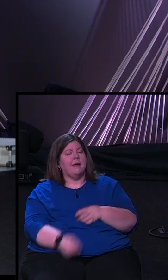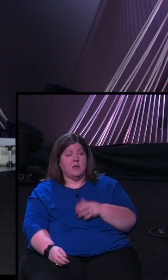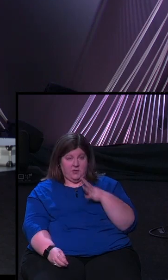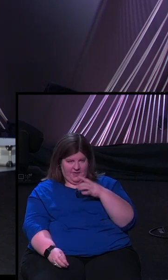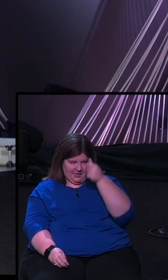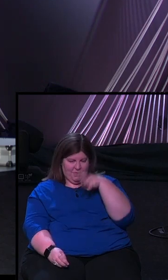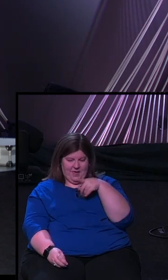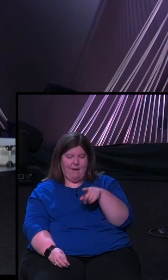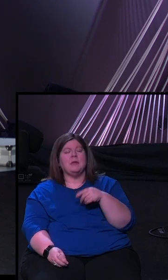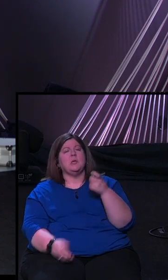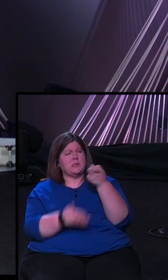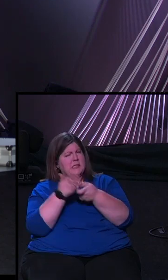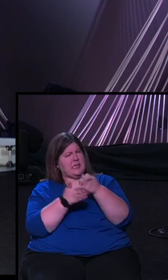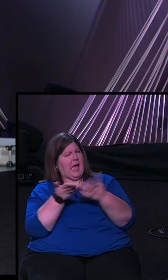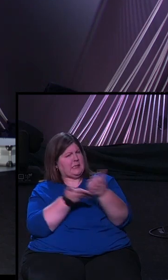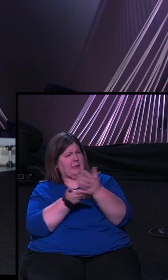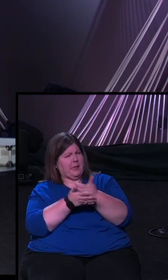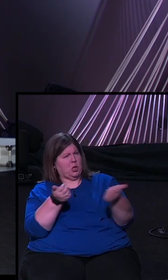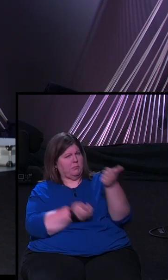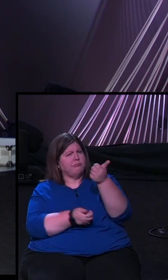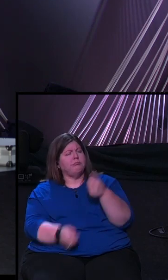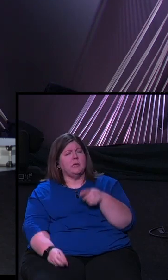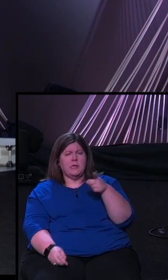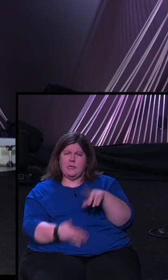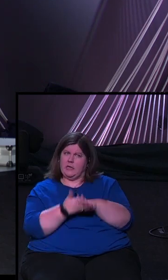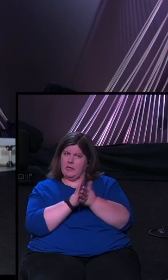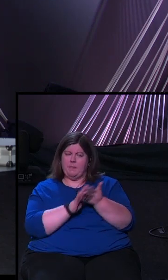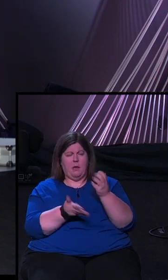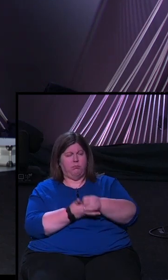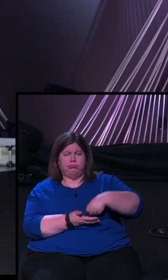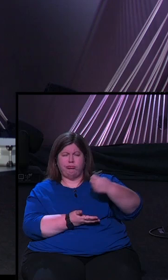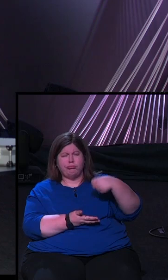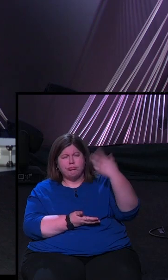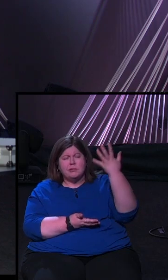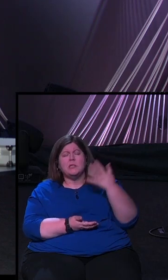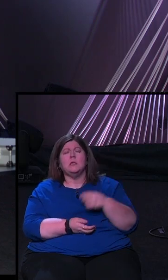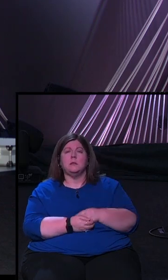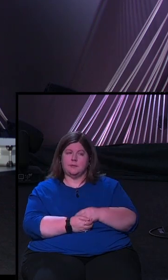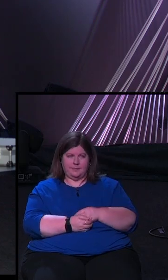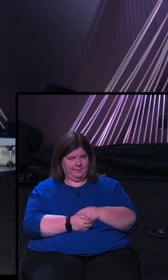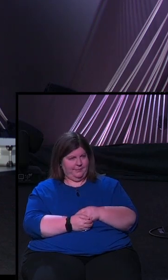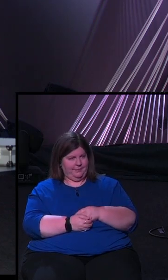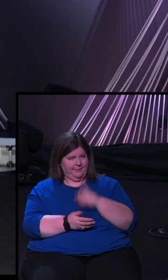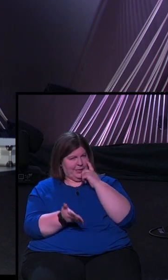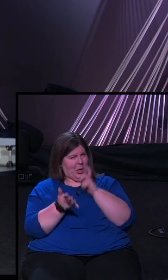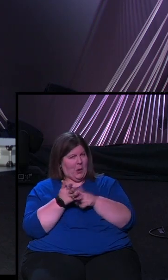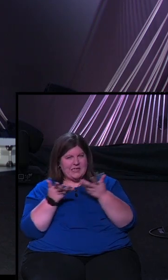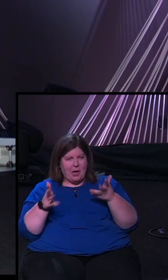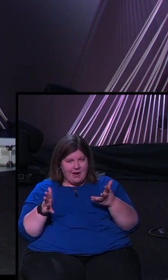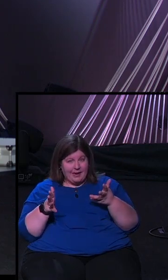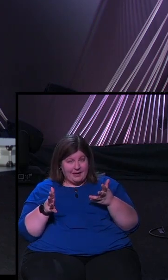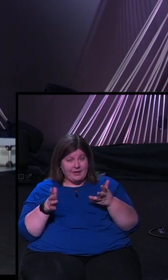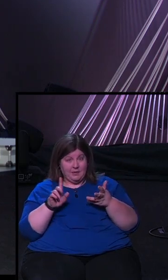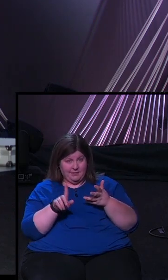Zach. He was the chief tax collector in the region, and he had become very rich. A couple things that jump out in this part of the passage that you need to